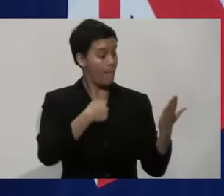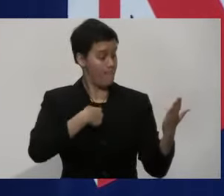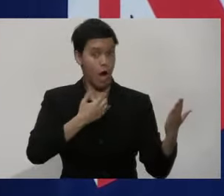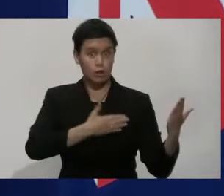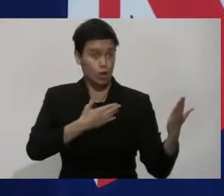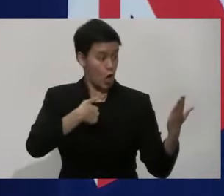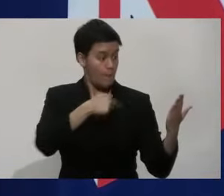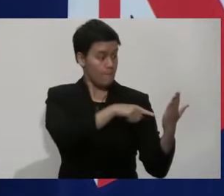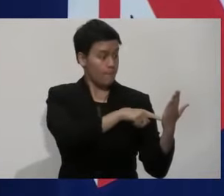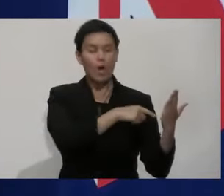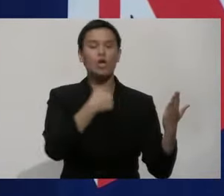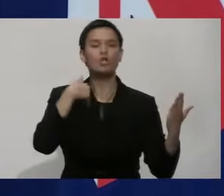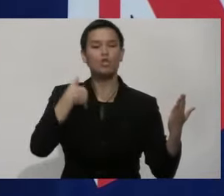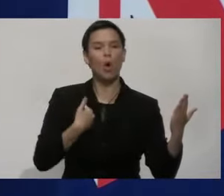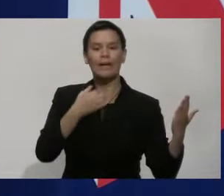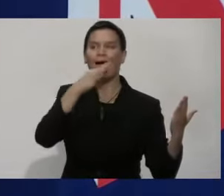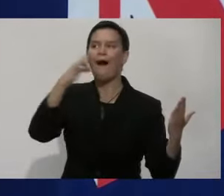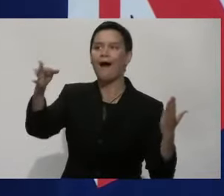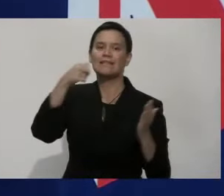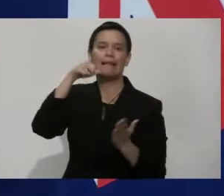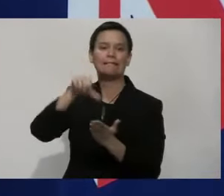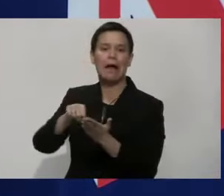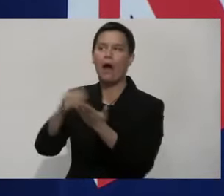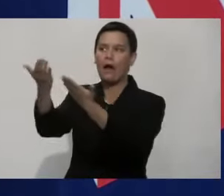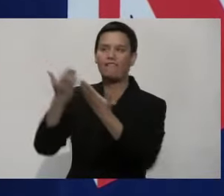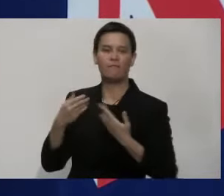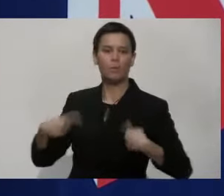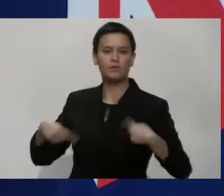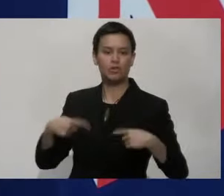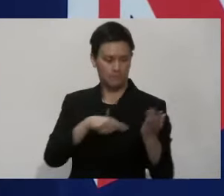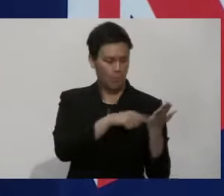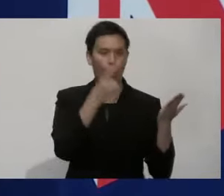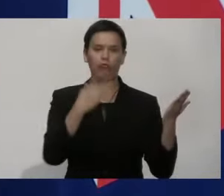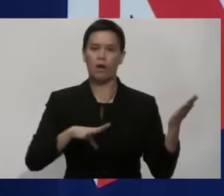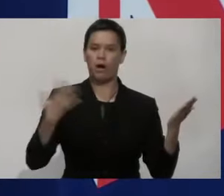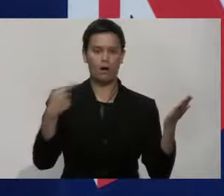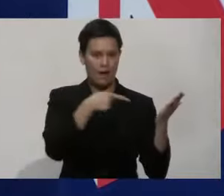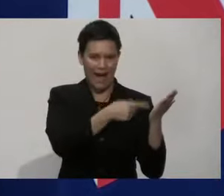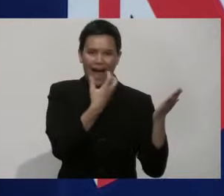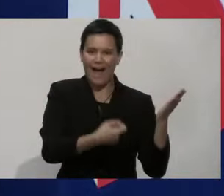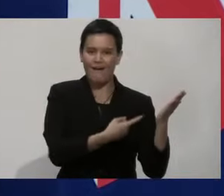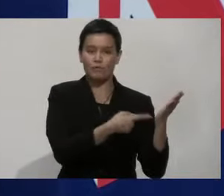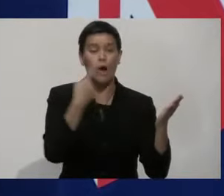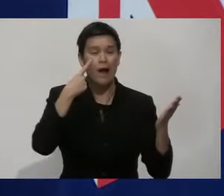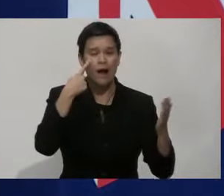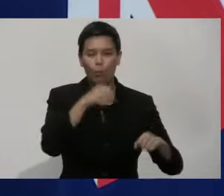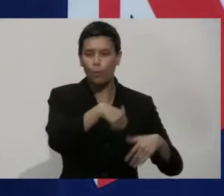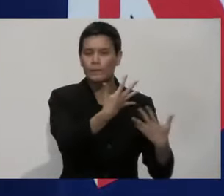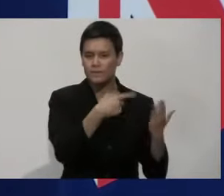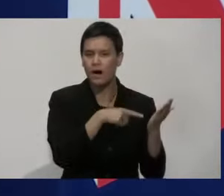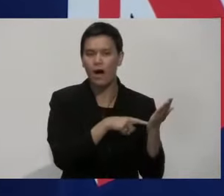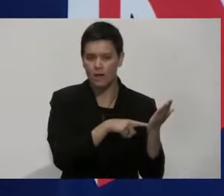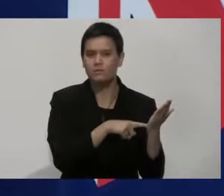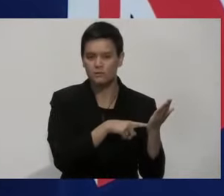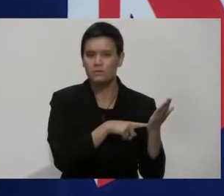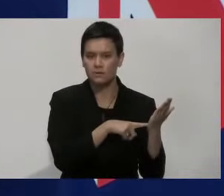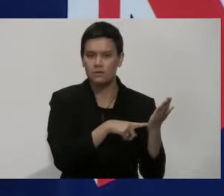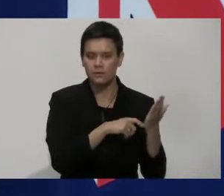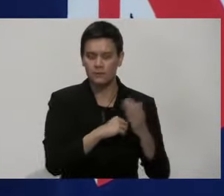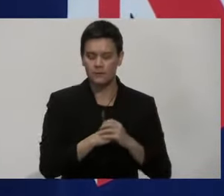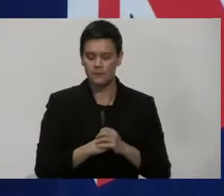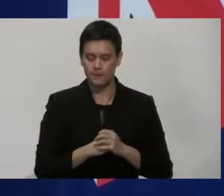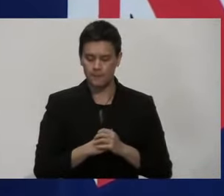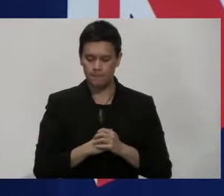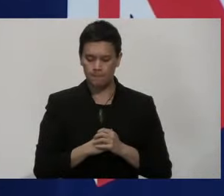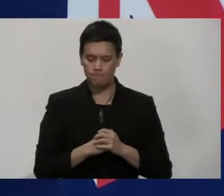at the checkpoint. It also includes a list of reasons or areas where you can move